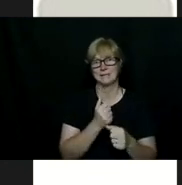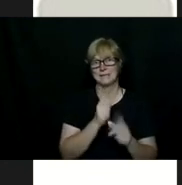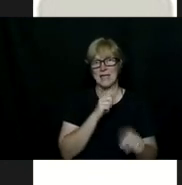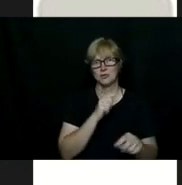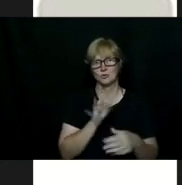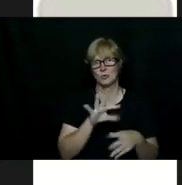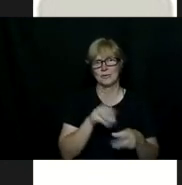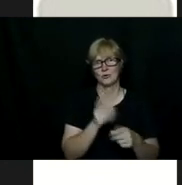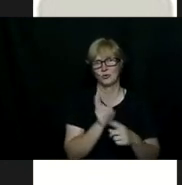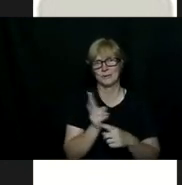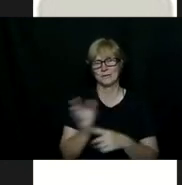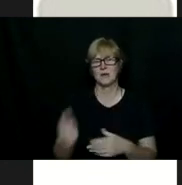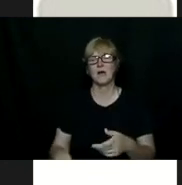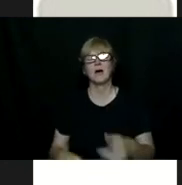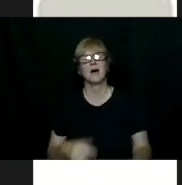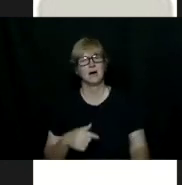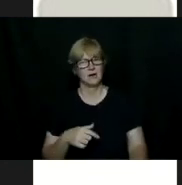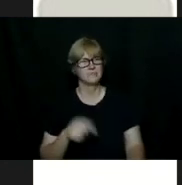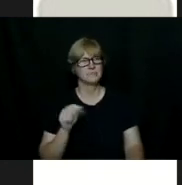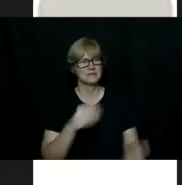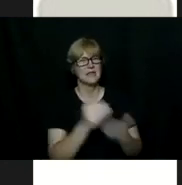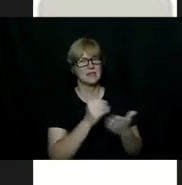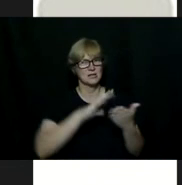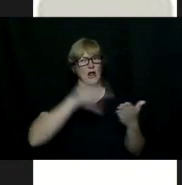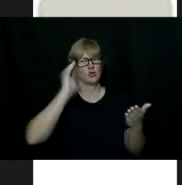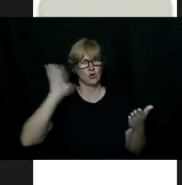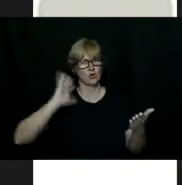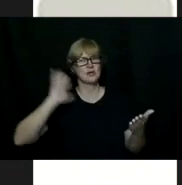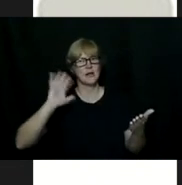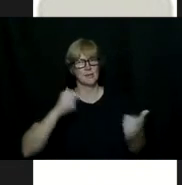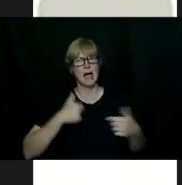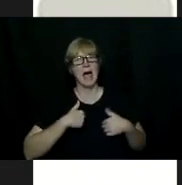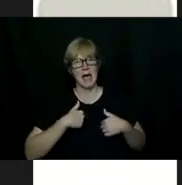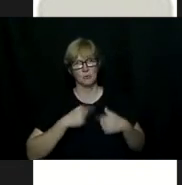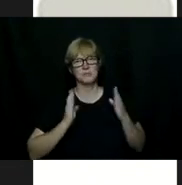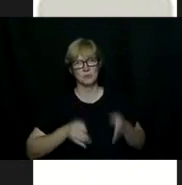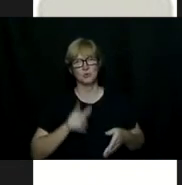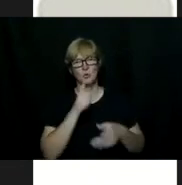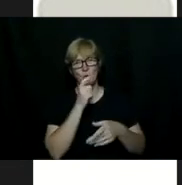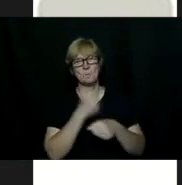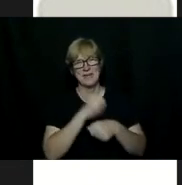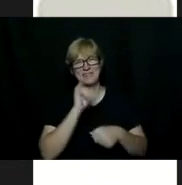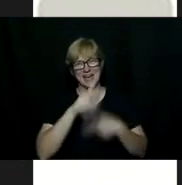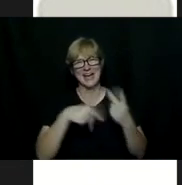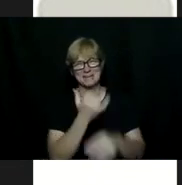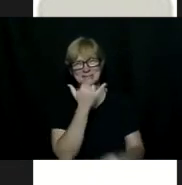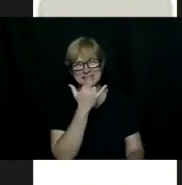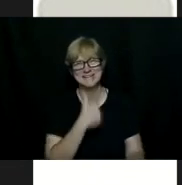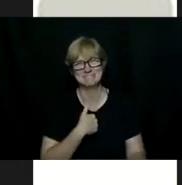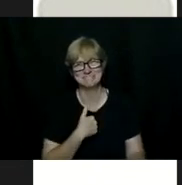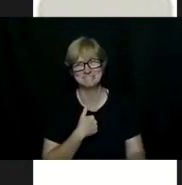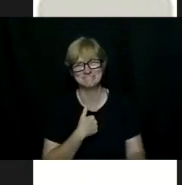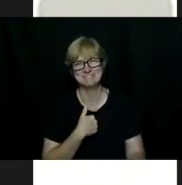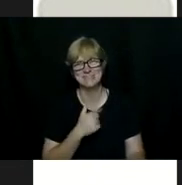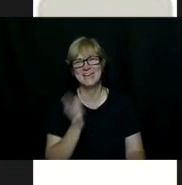this is a lesson I learned a while ago. I was one of the people making that mistake, and there is a very nice